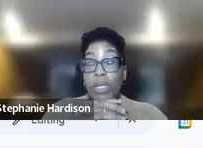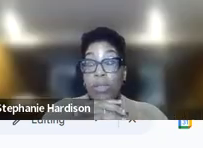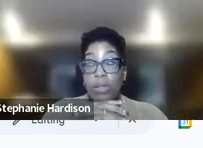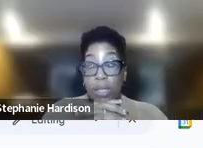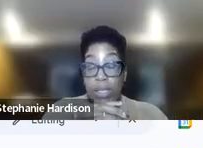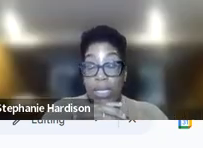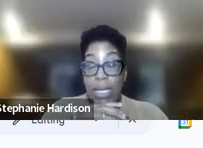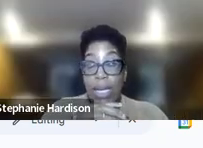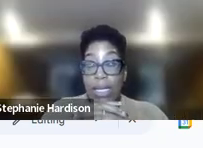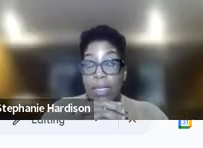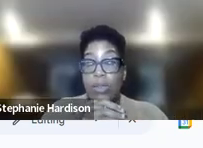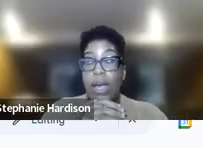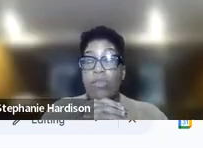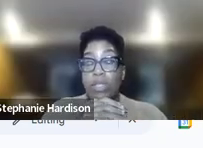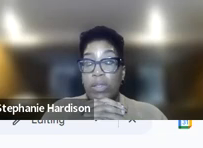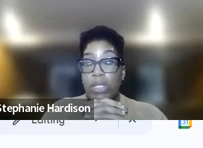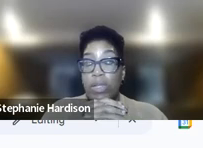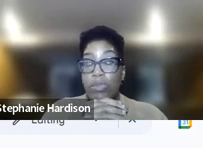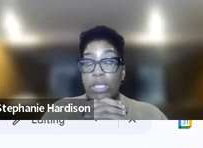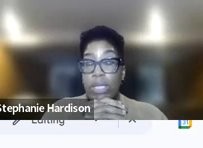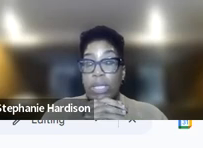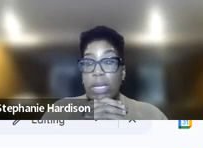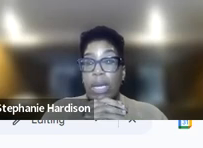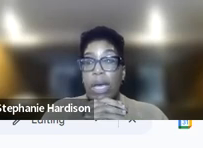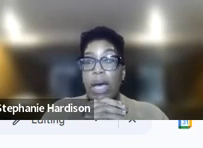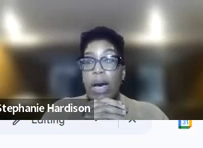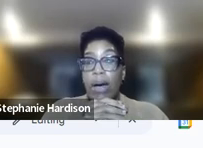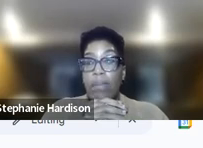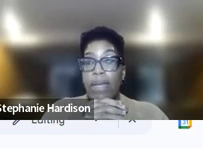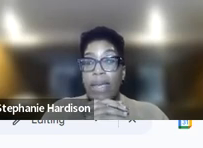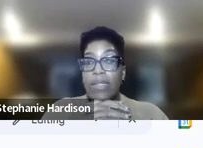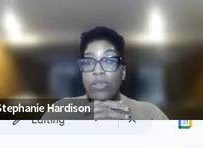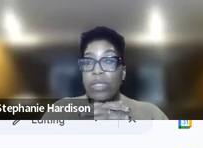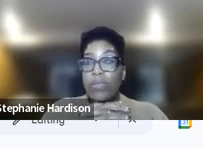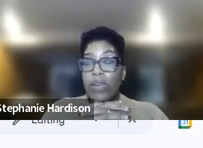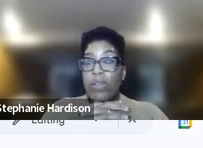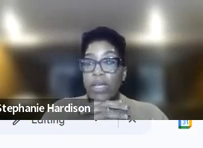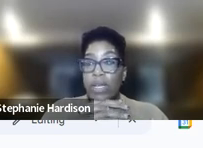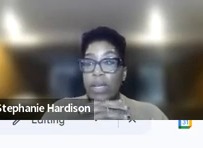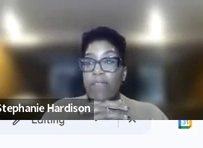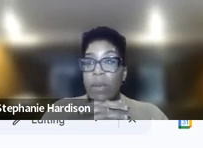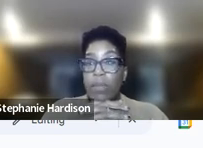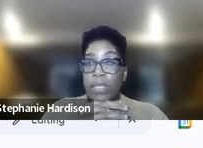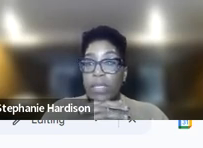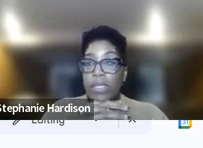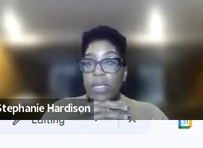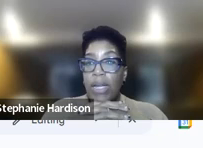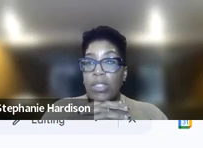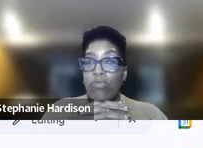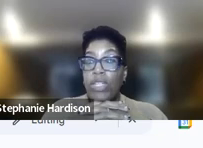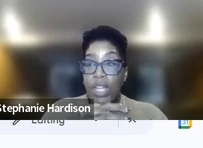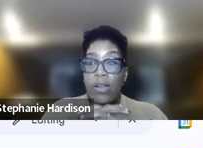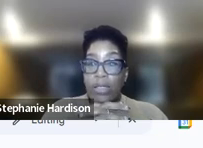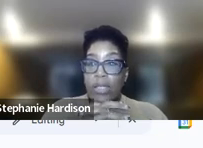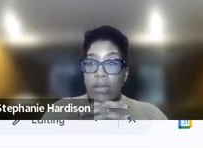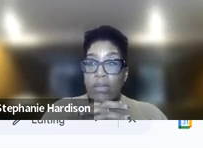used to be under DLA, and I know now it's under DOD. And they do this very thing. If small businesses